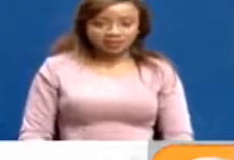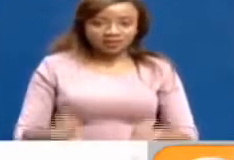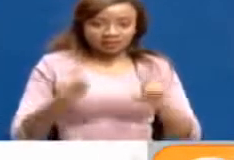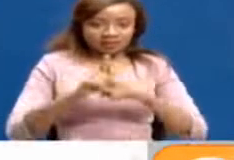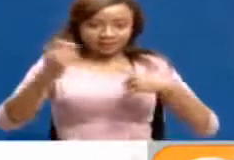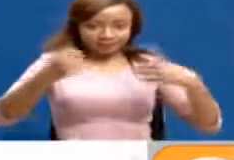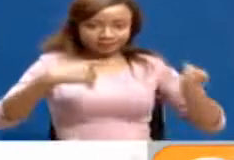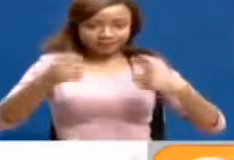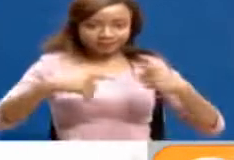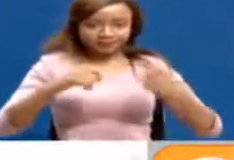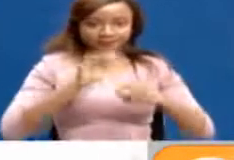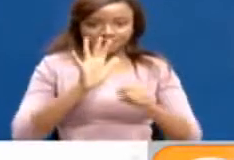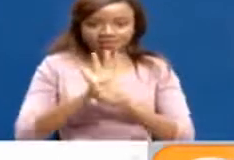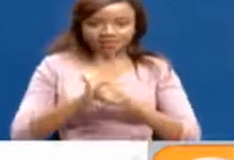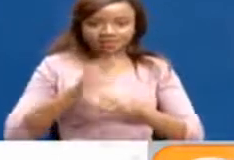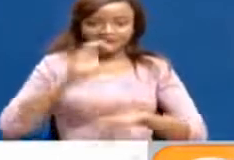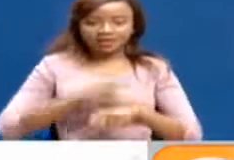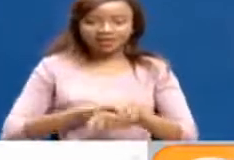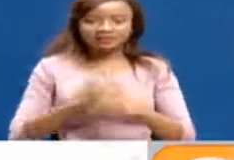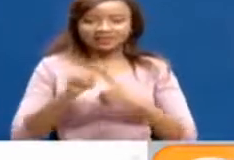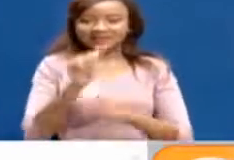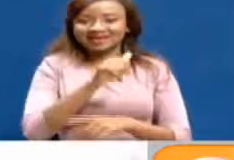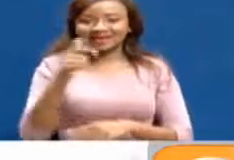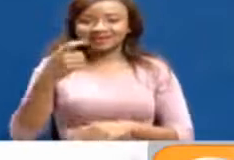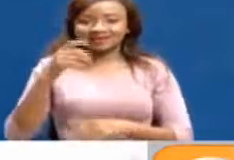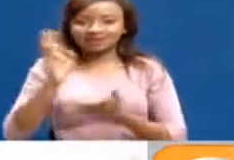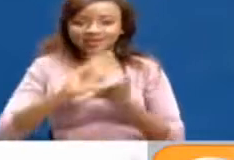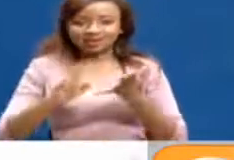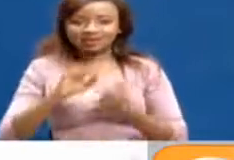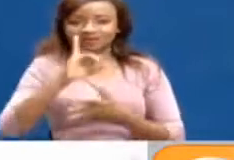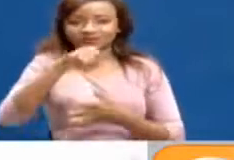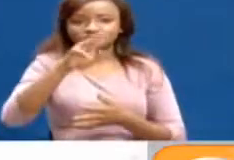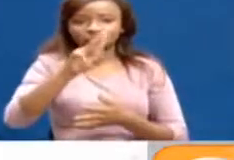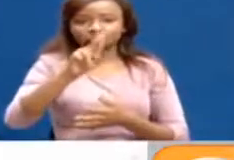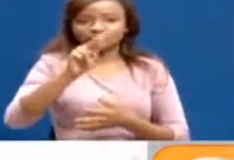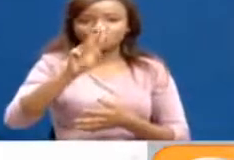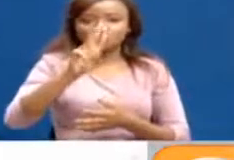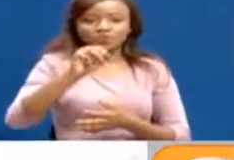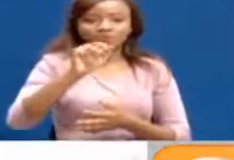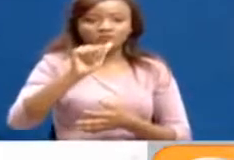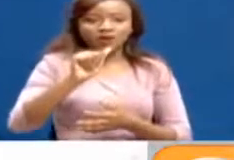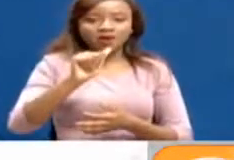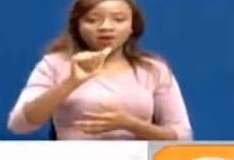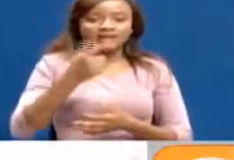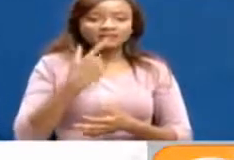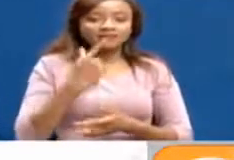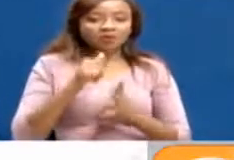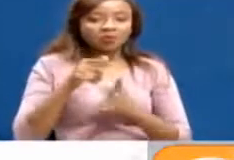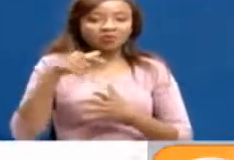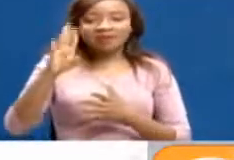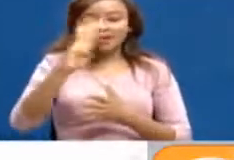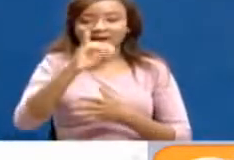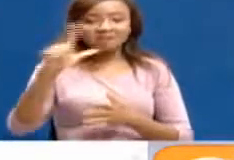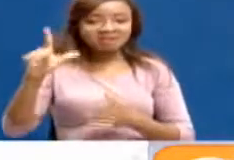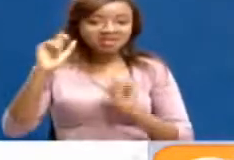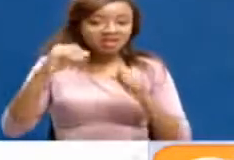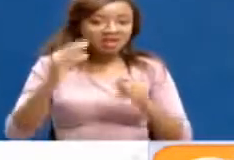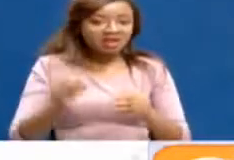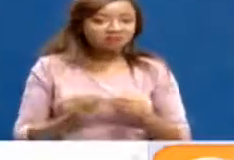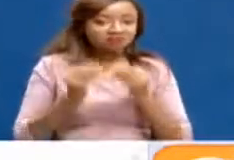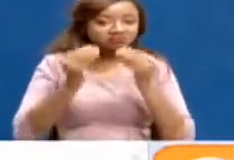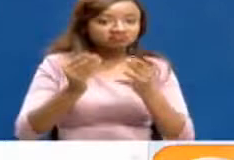and fast on our social media platforms. I'll go to Twitter real quick. Juma Clive is asking, does Sakaja's bill recommend